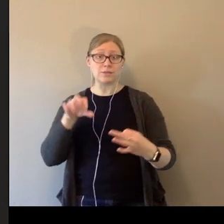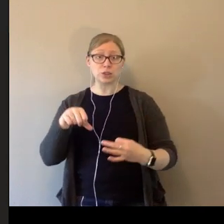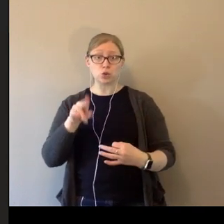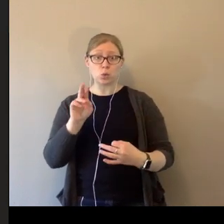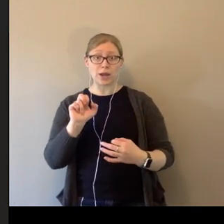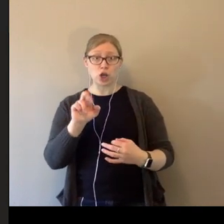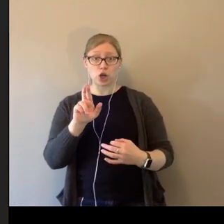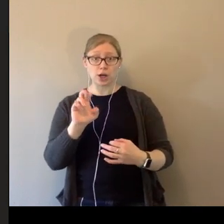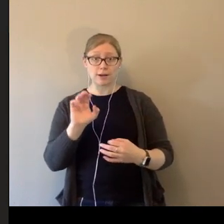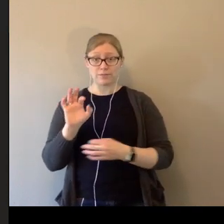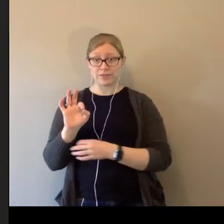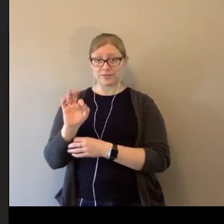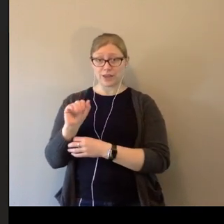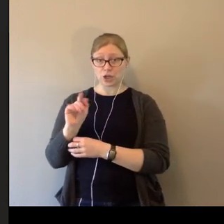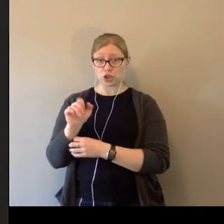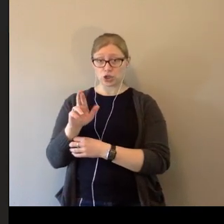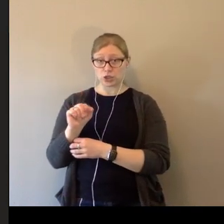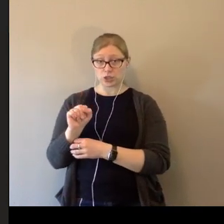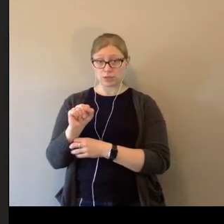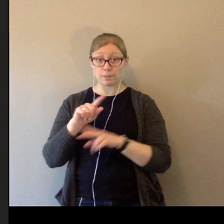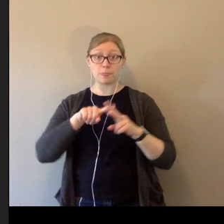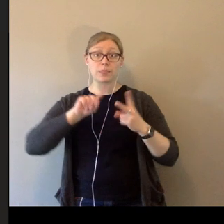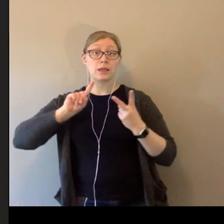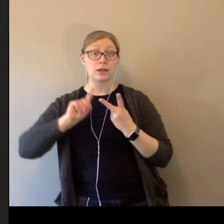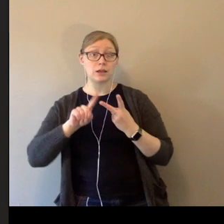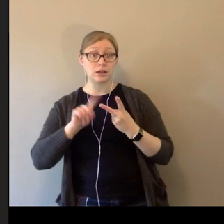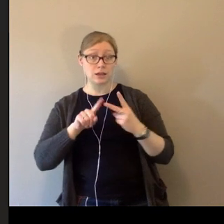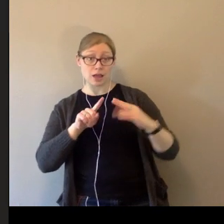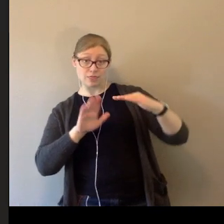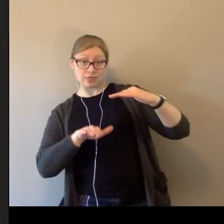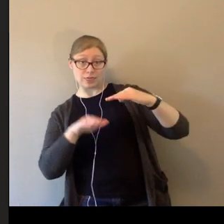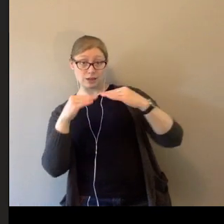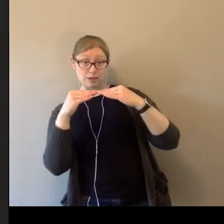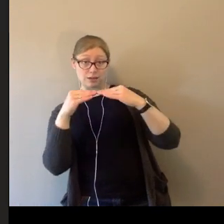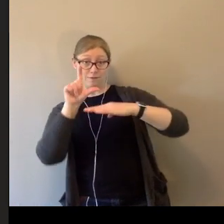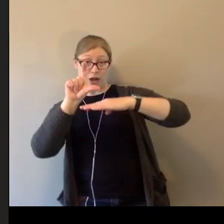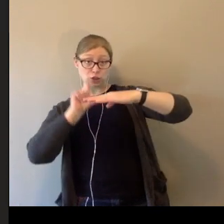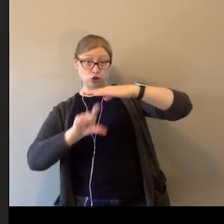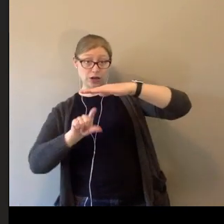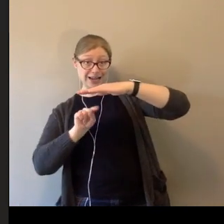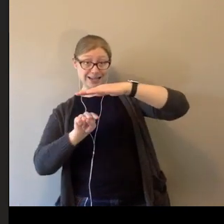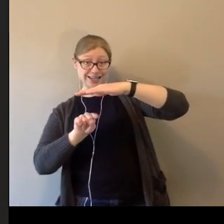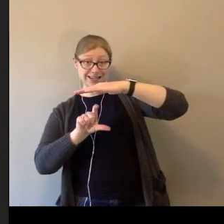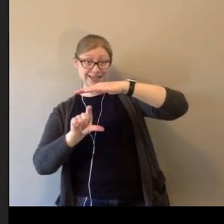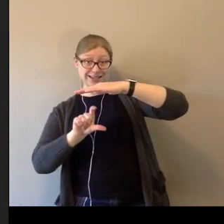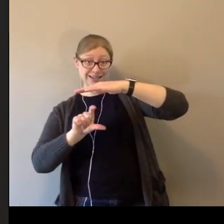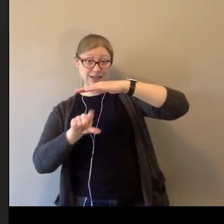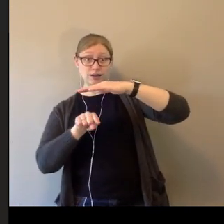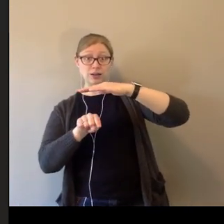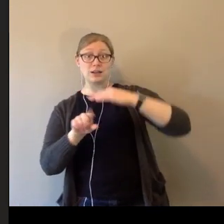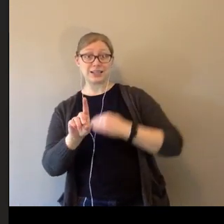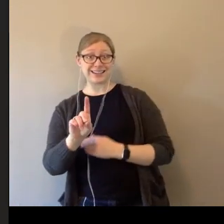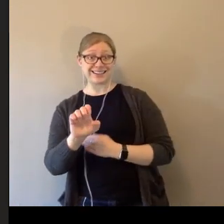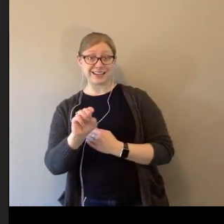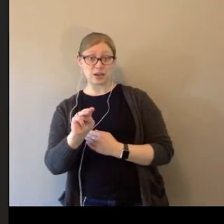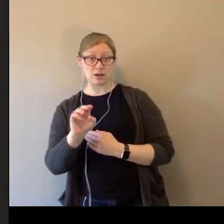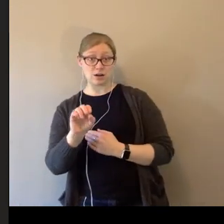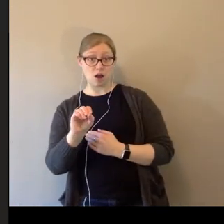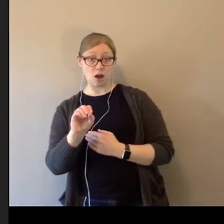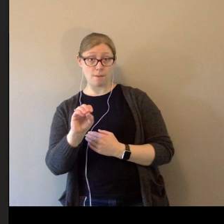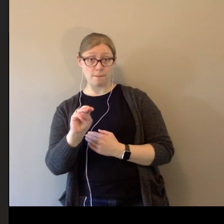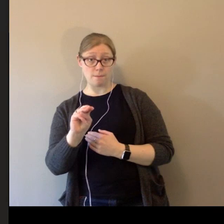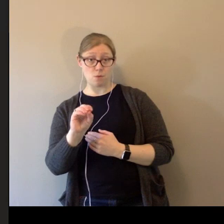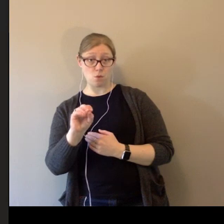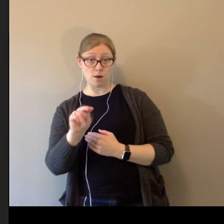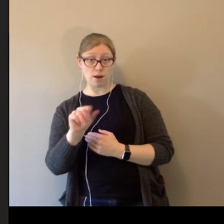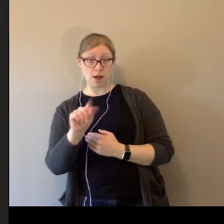is you cannot have any square roots in the denominator. And so we use a trick to remove those. And so you cannot have a square root